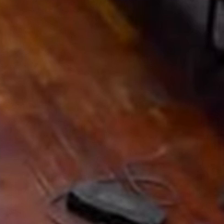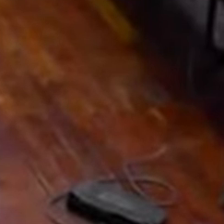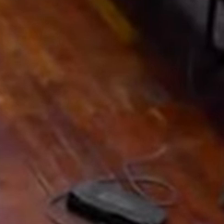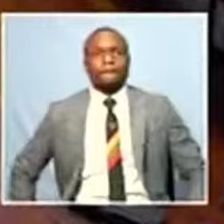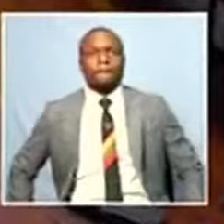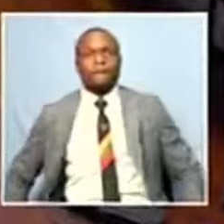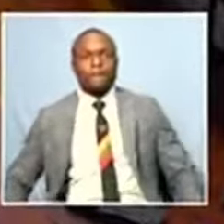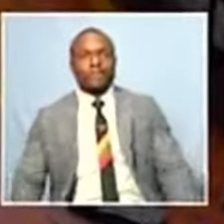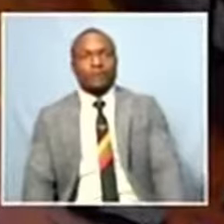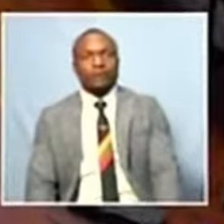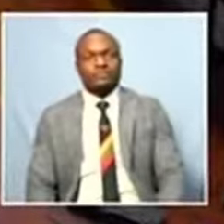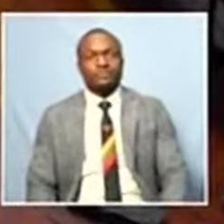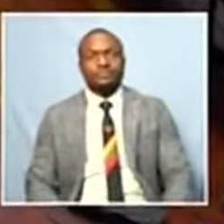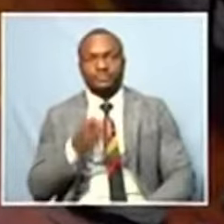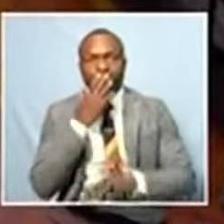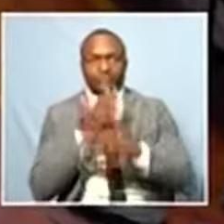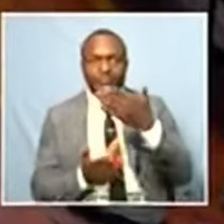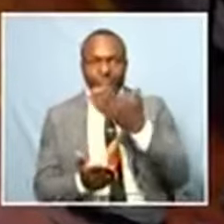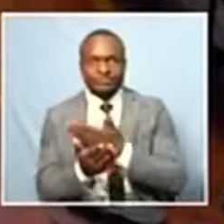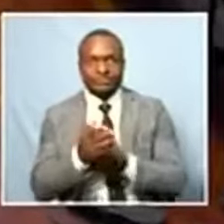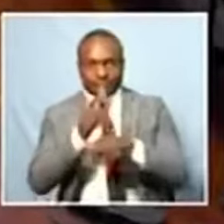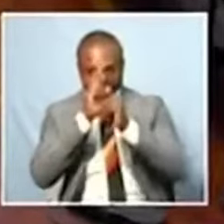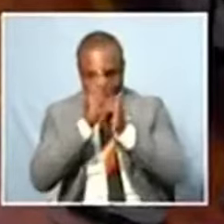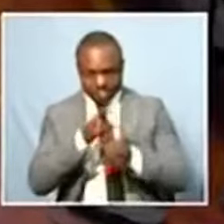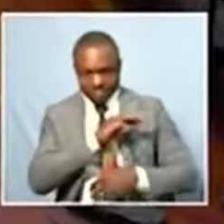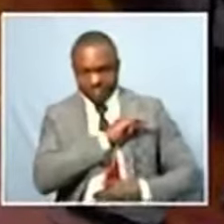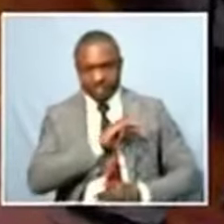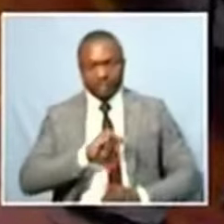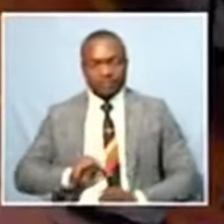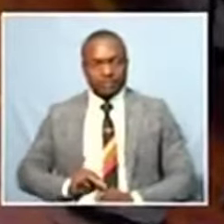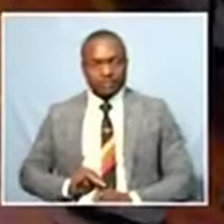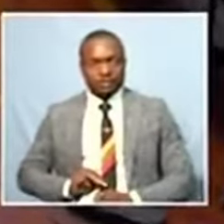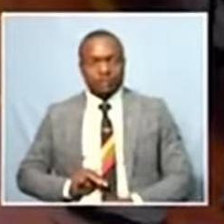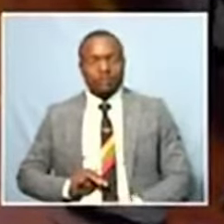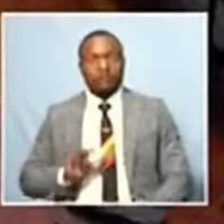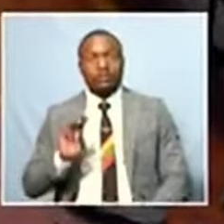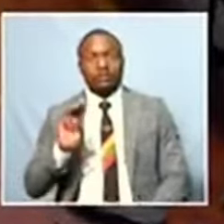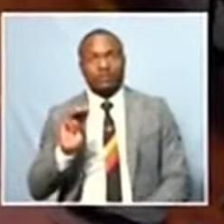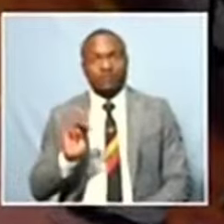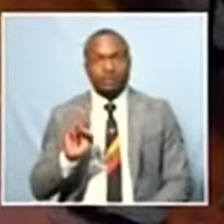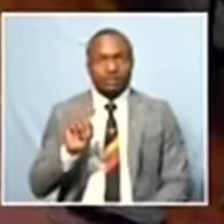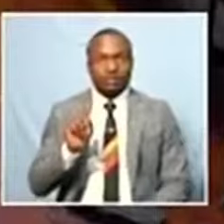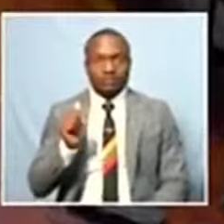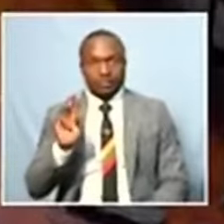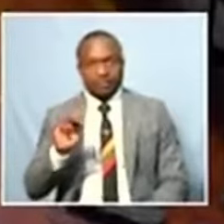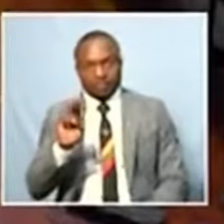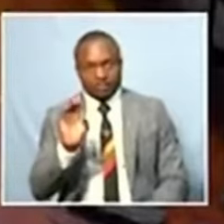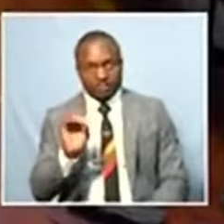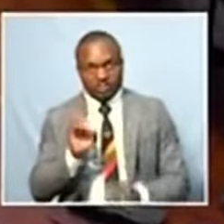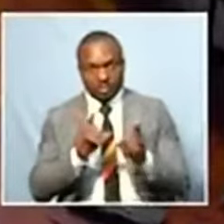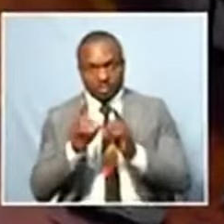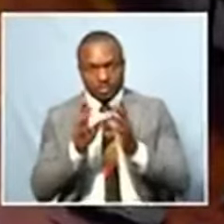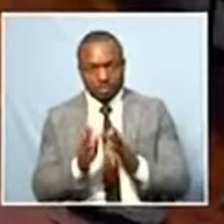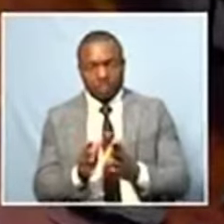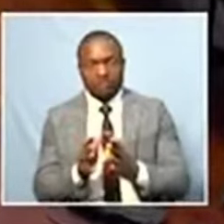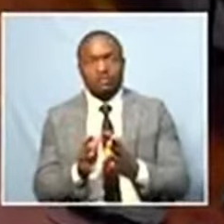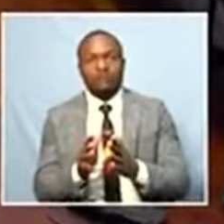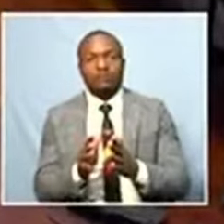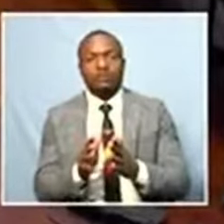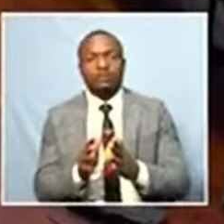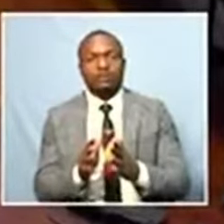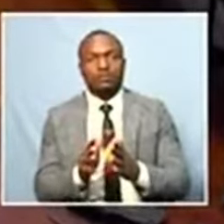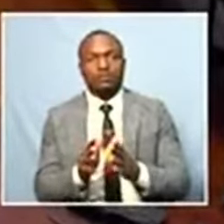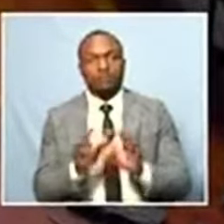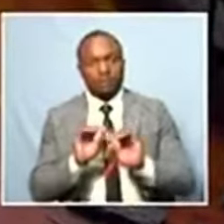morning, Chair, and good morning, Honorable Members. Mutambo Faitwa is my name, Director, Regulation and Compliance,